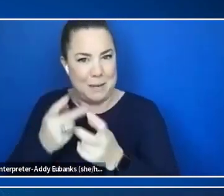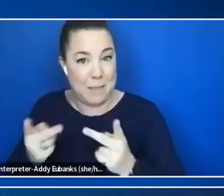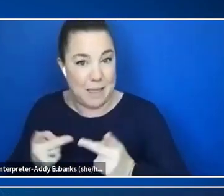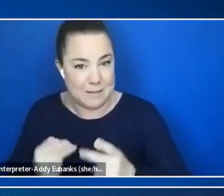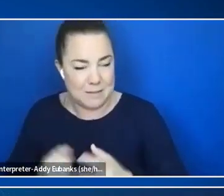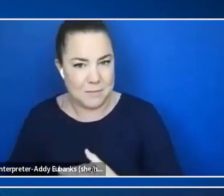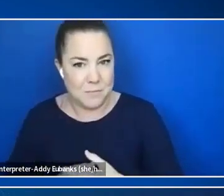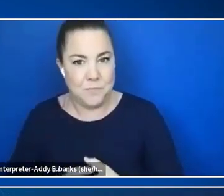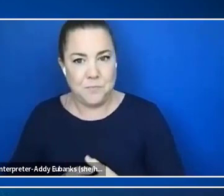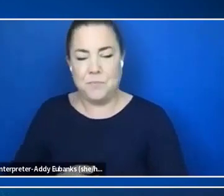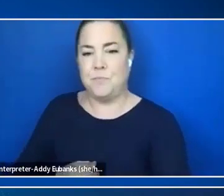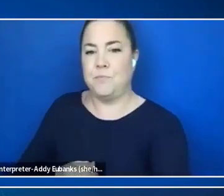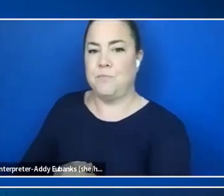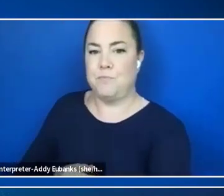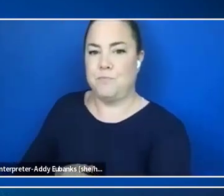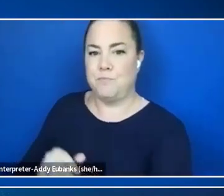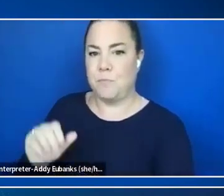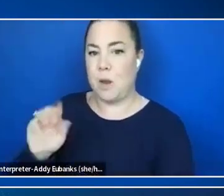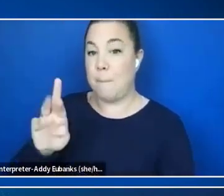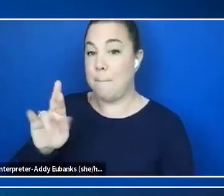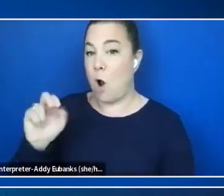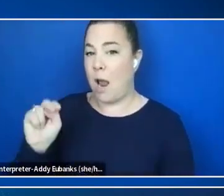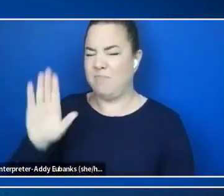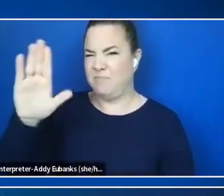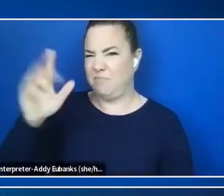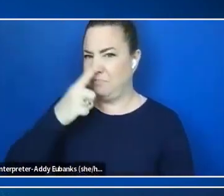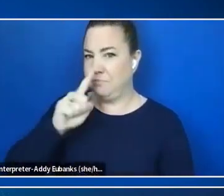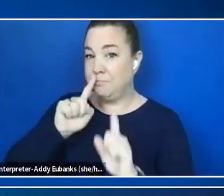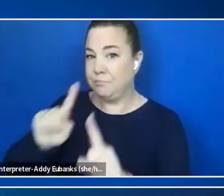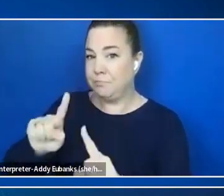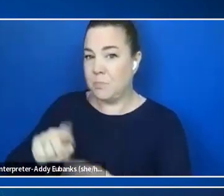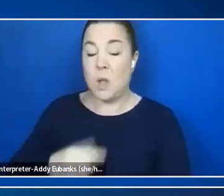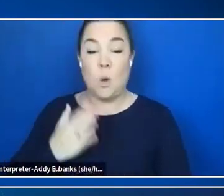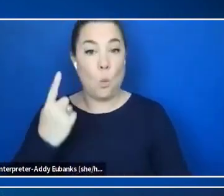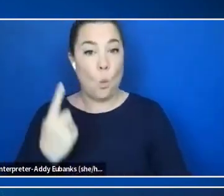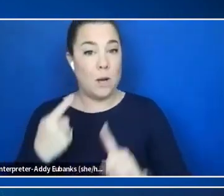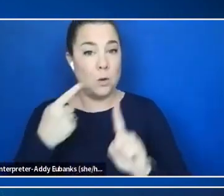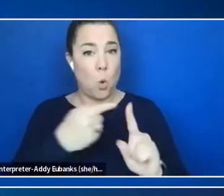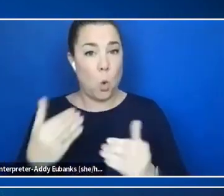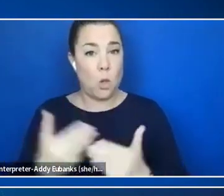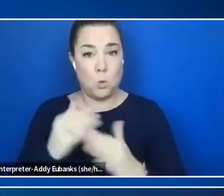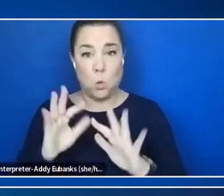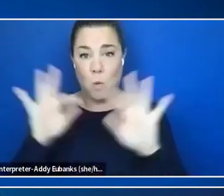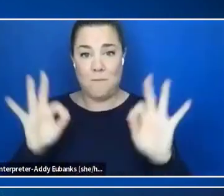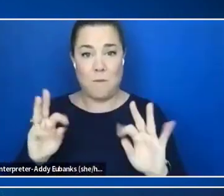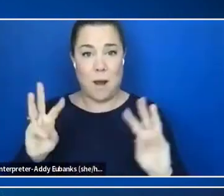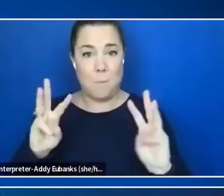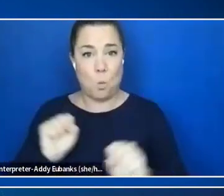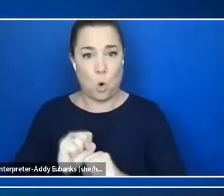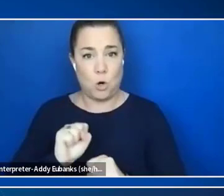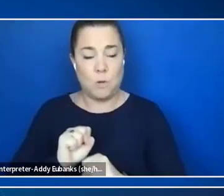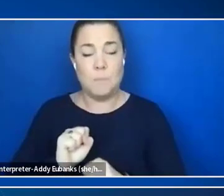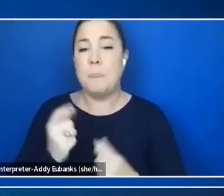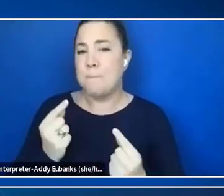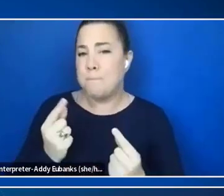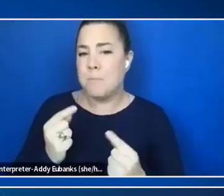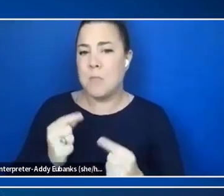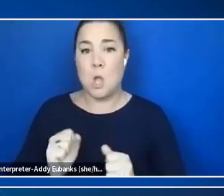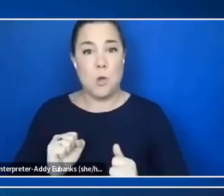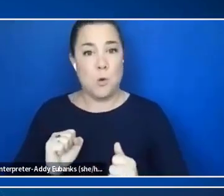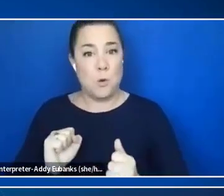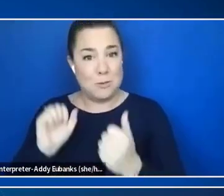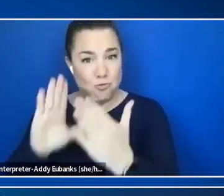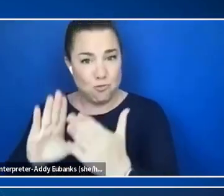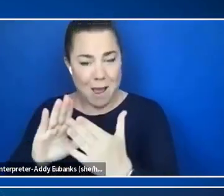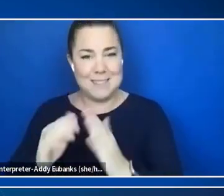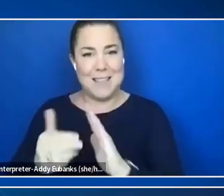pointed out in his presentation, one of the goals of the simplified review framework is to address reputational bias in peer review.